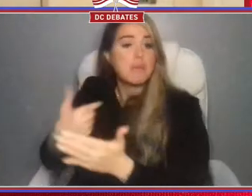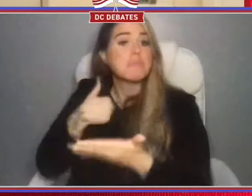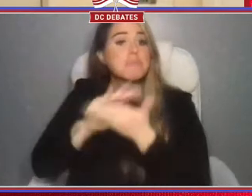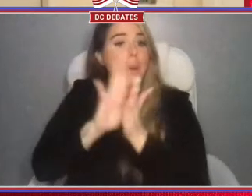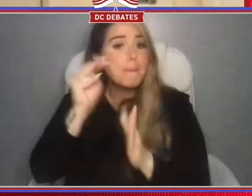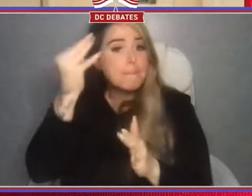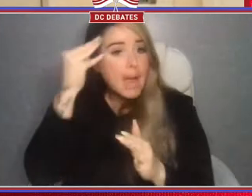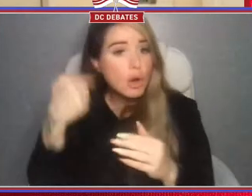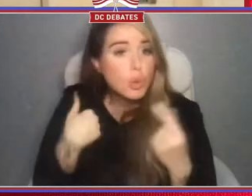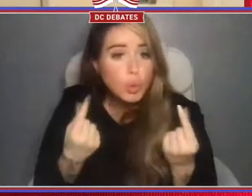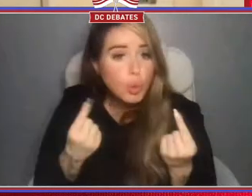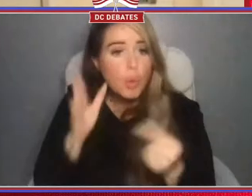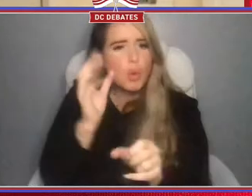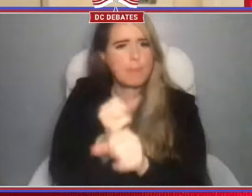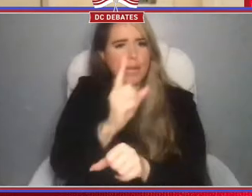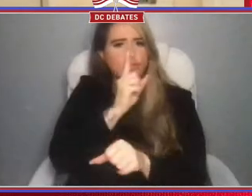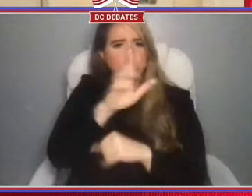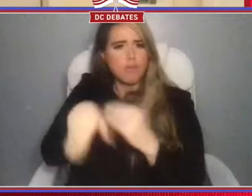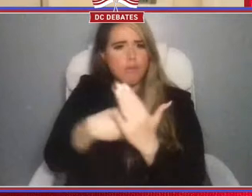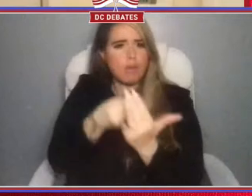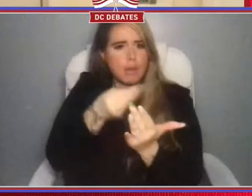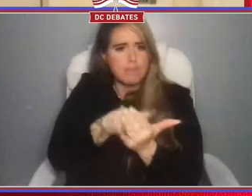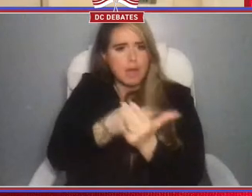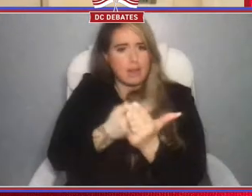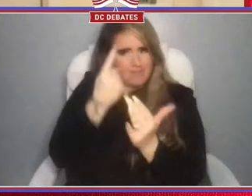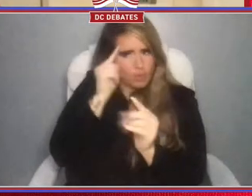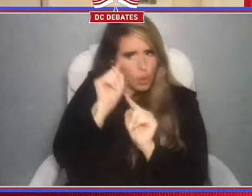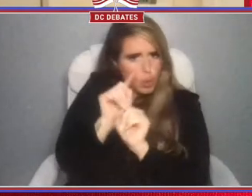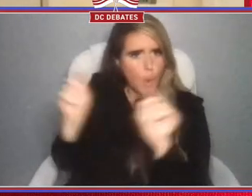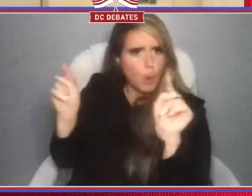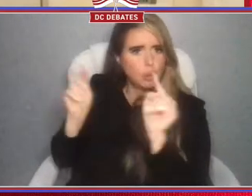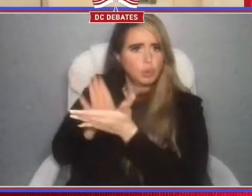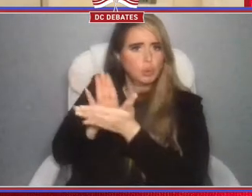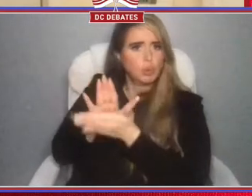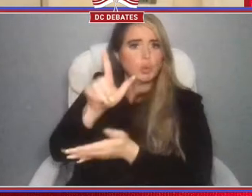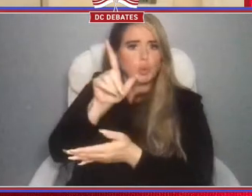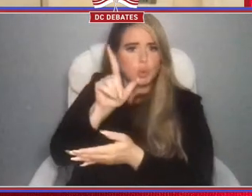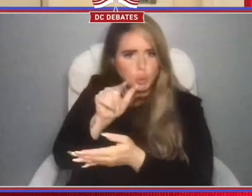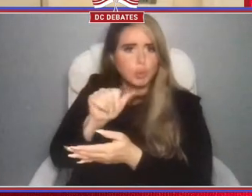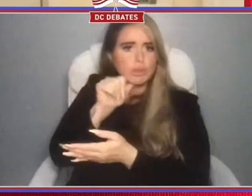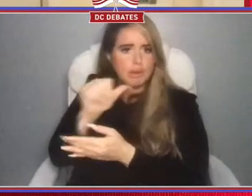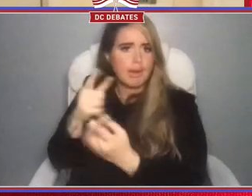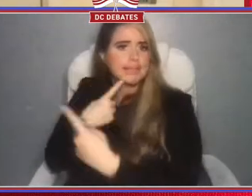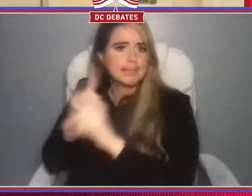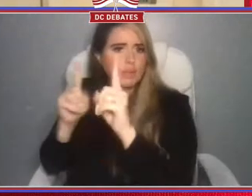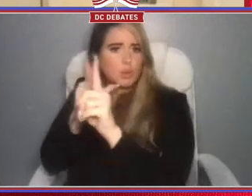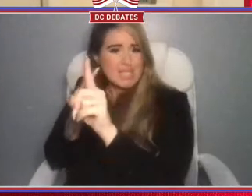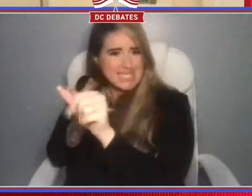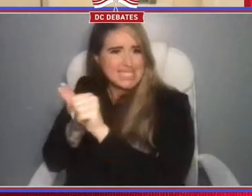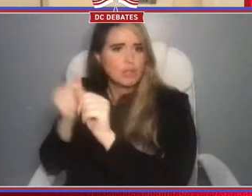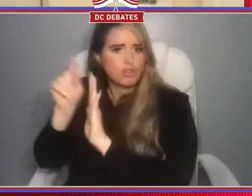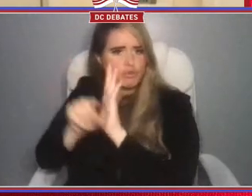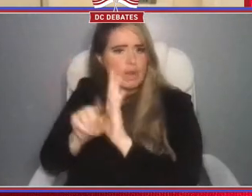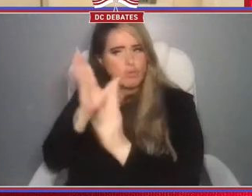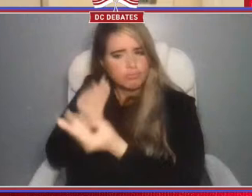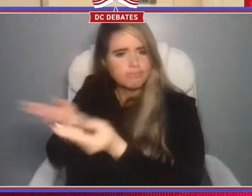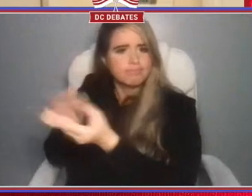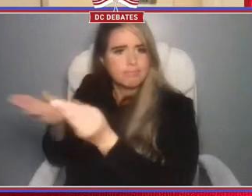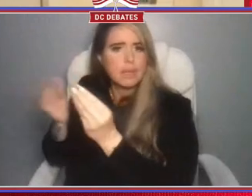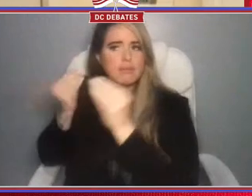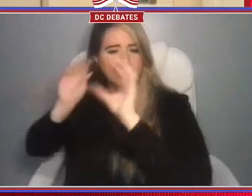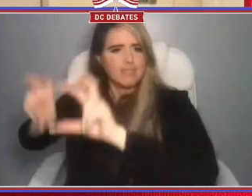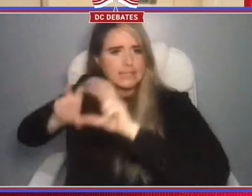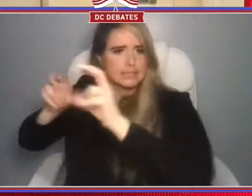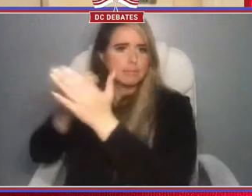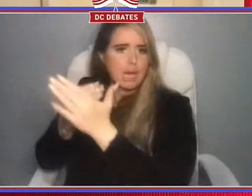are earmarked for those schools that are not making the grades. I will ensure that trades are brought back to the schools, and I